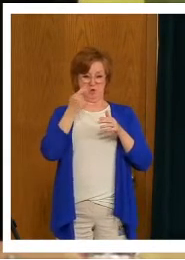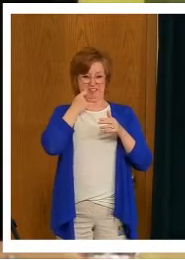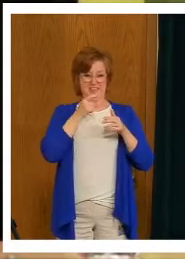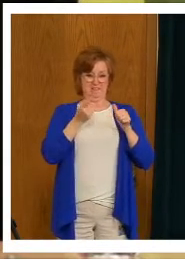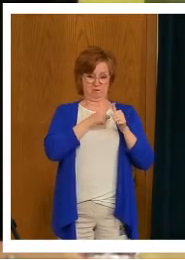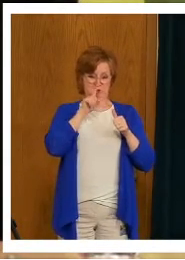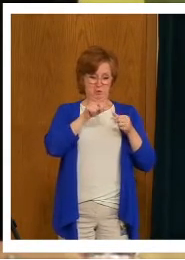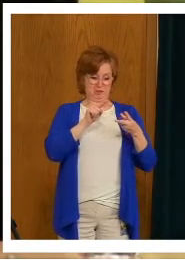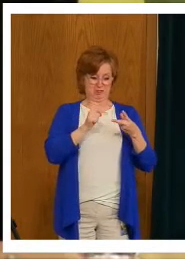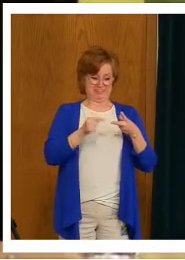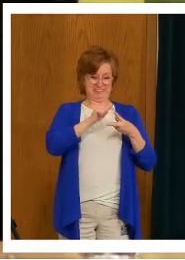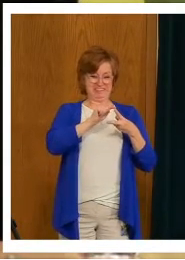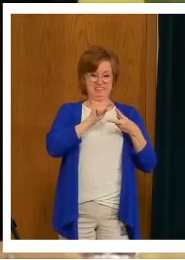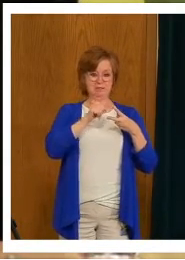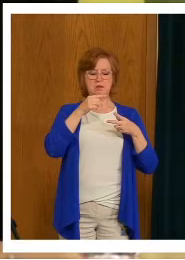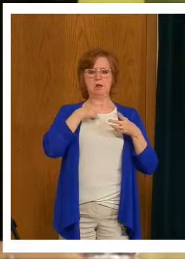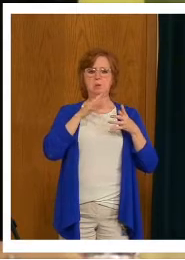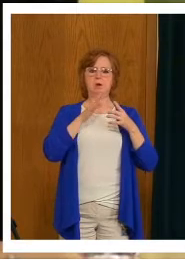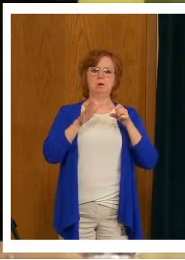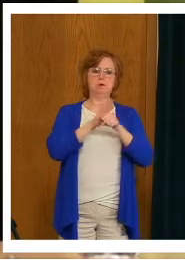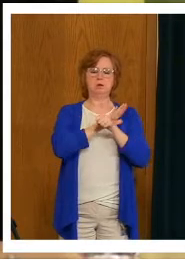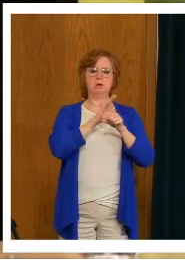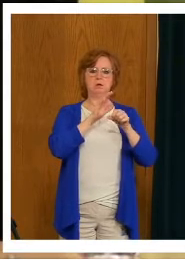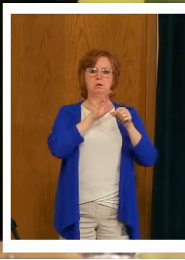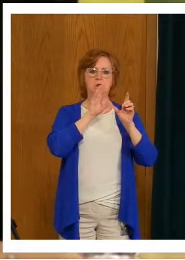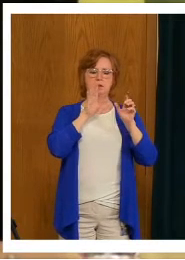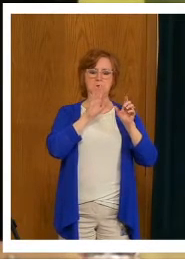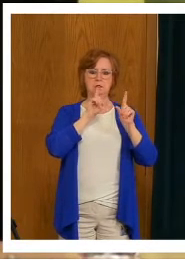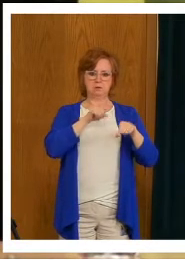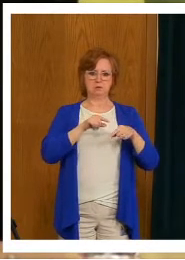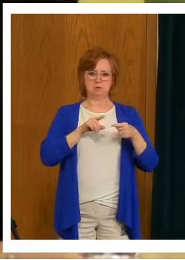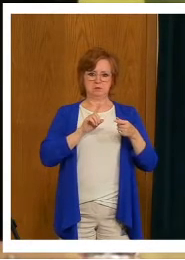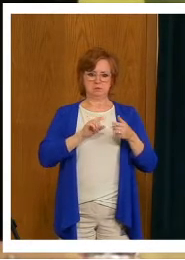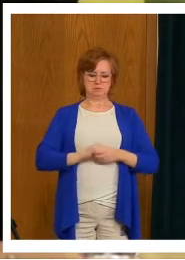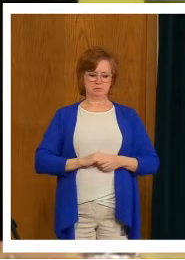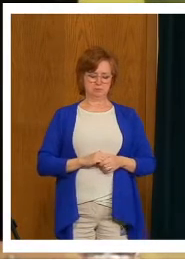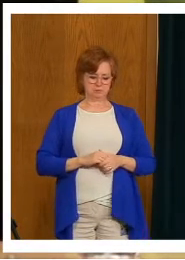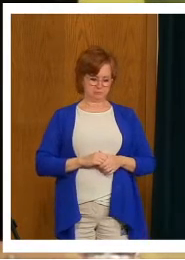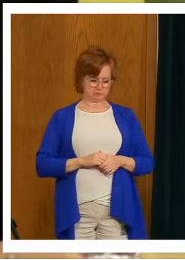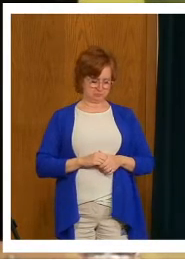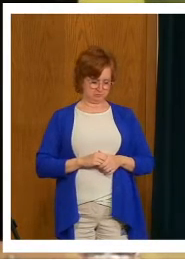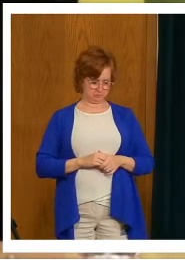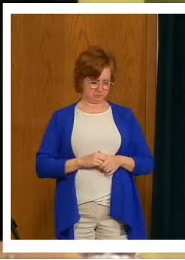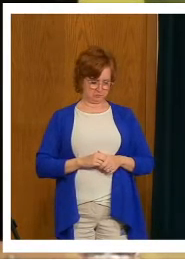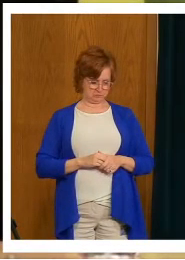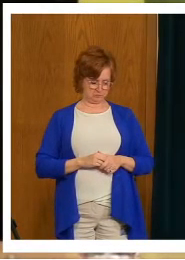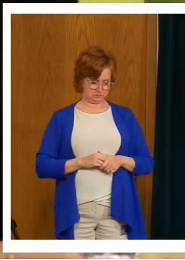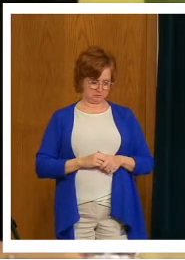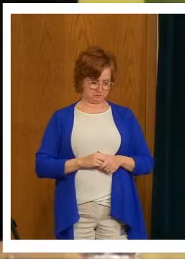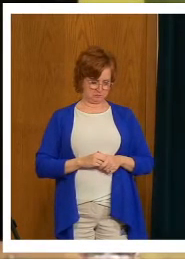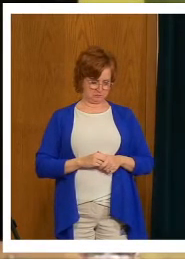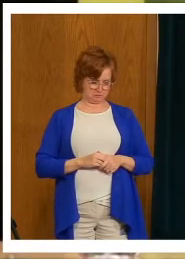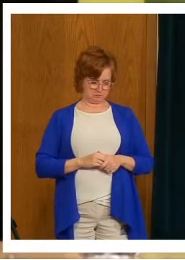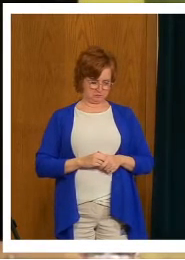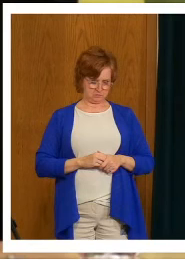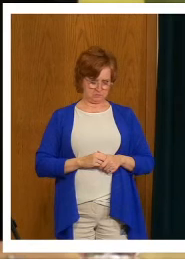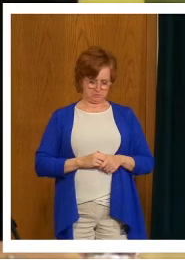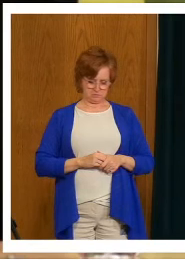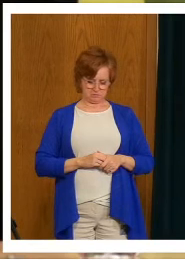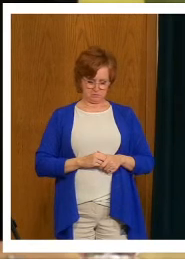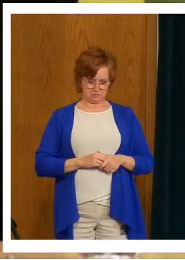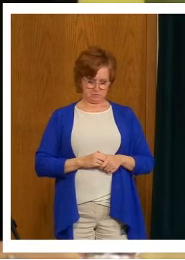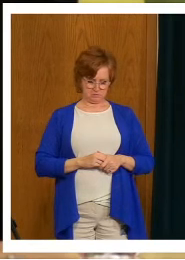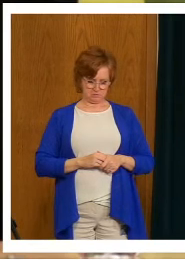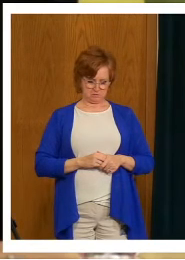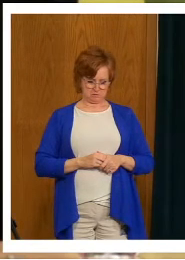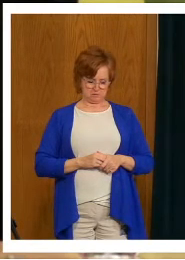Adam, on around certainty, and we've all searched for certainty throughout this pandemic, and